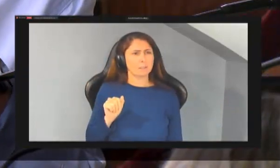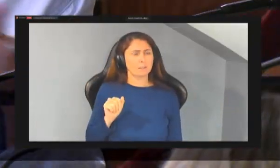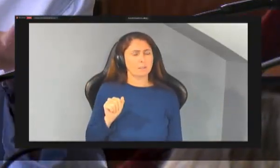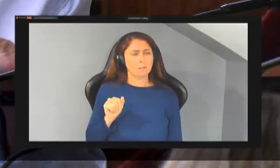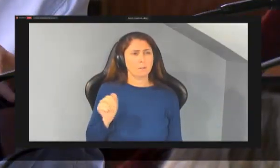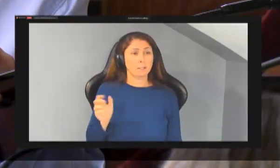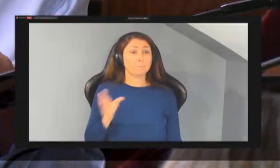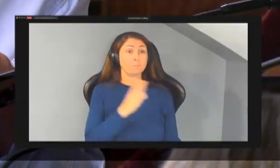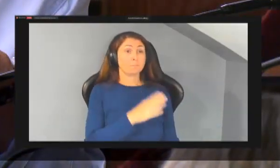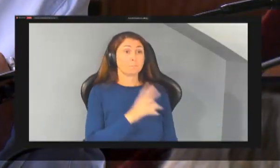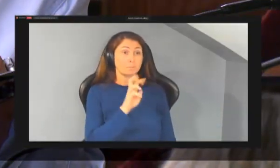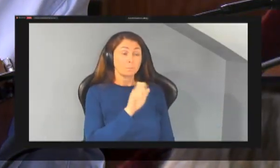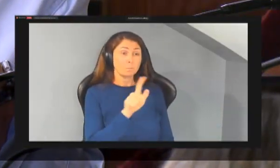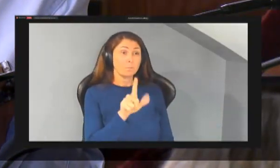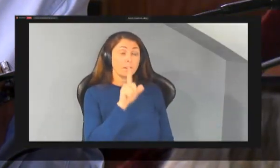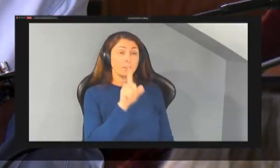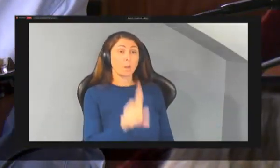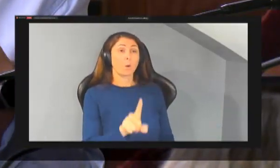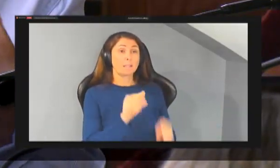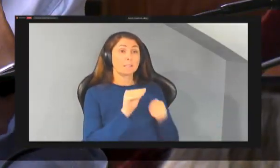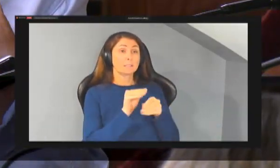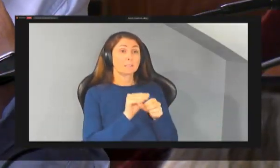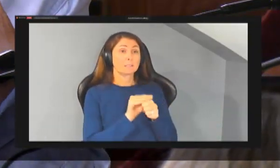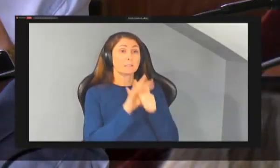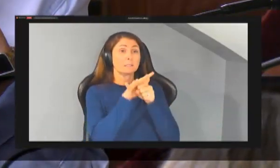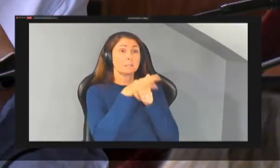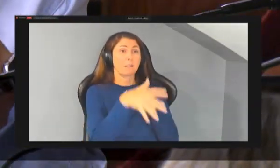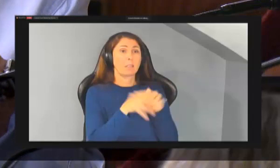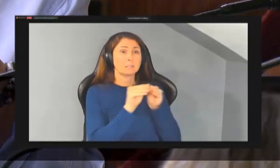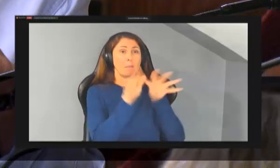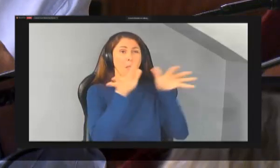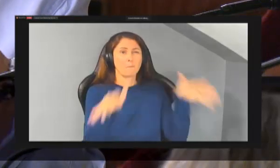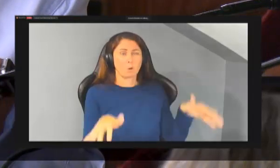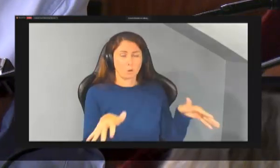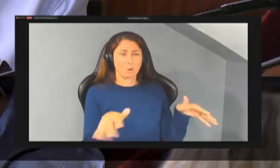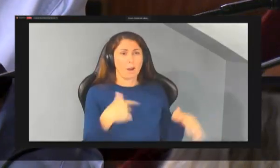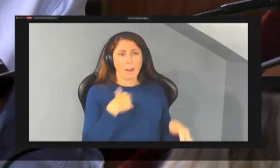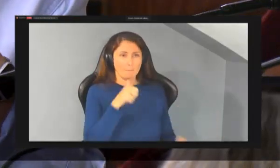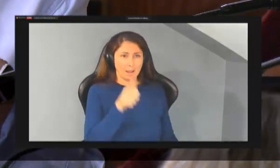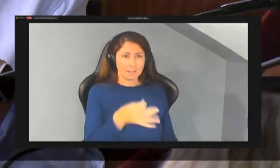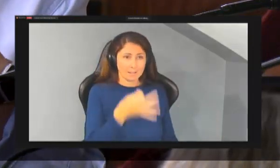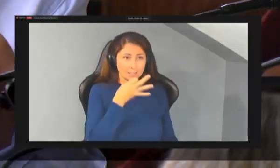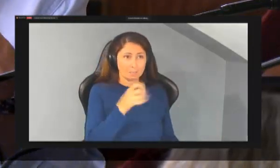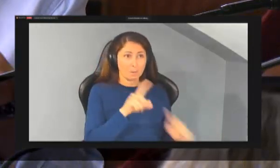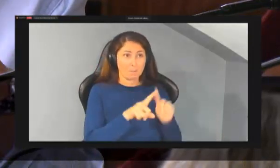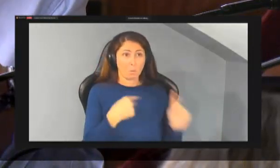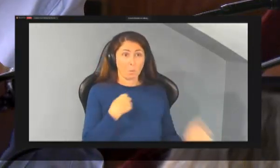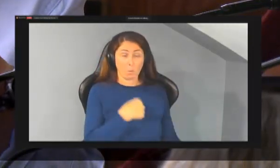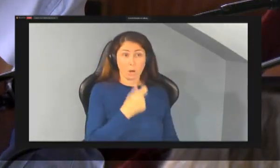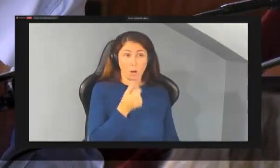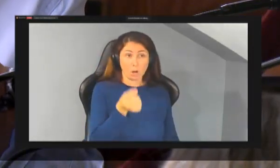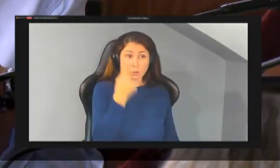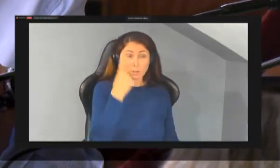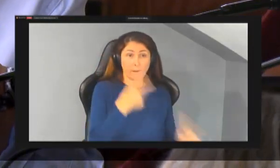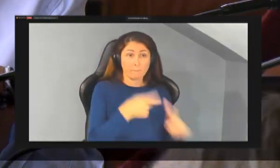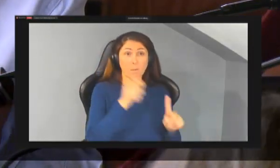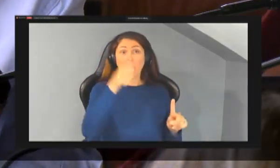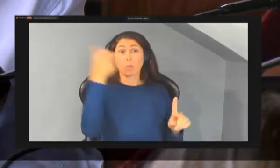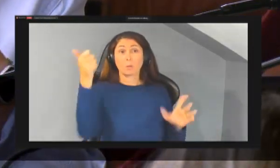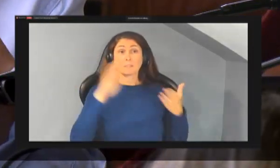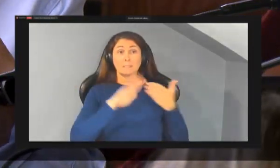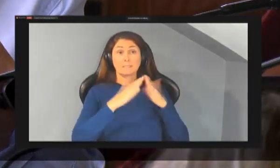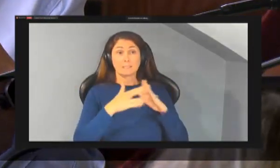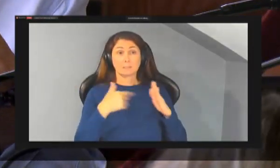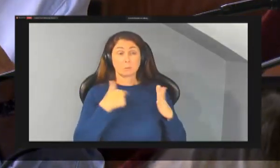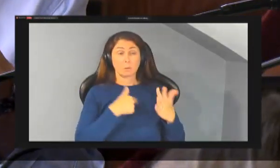is a spillover effect. And I'm not an expert in this, but what we understand is that when from other cities that we have contacted